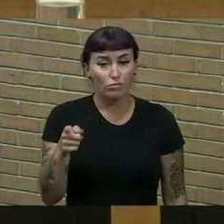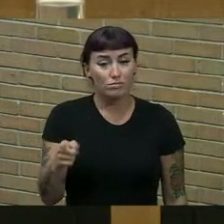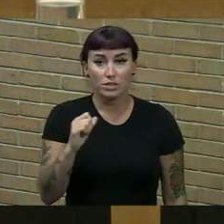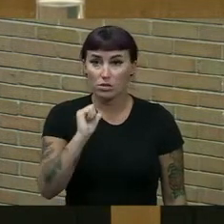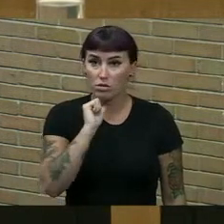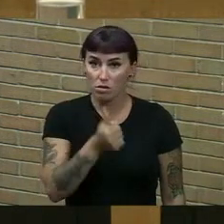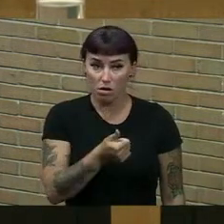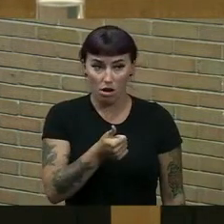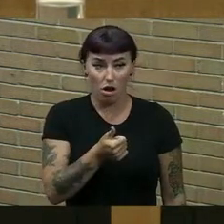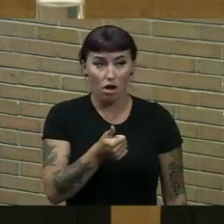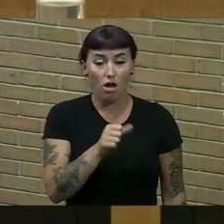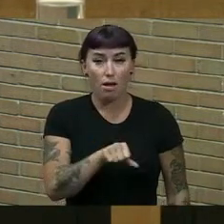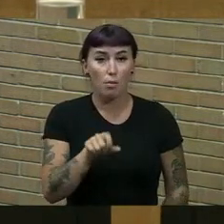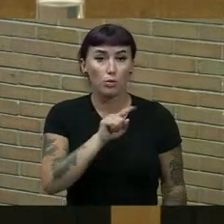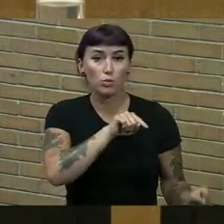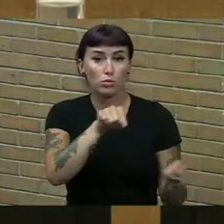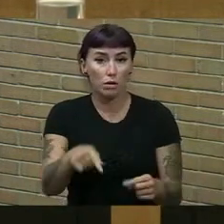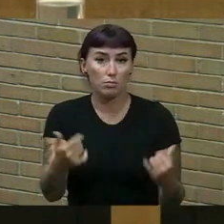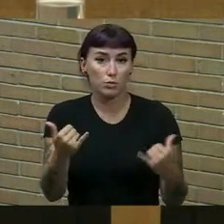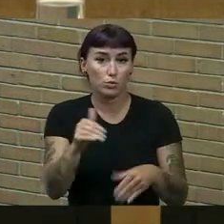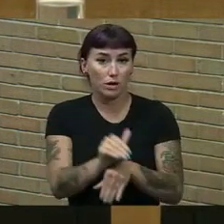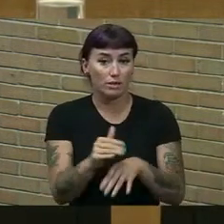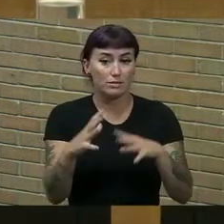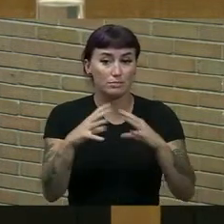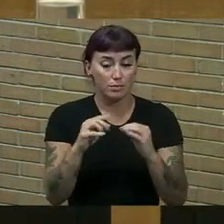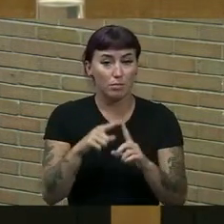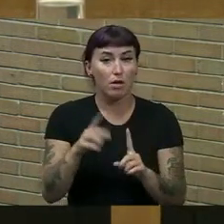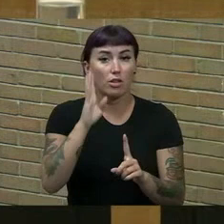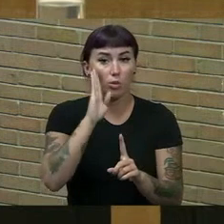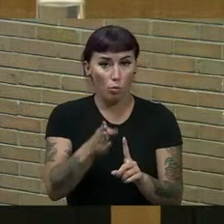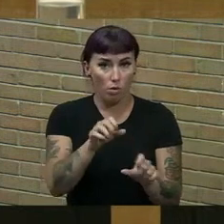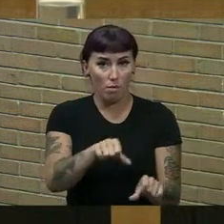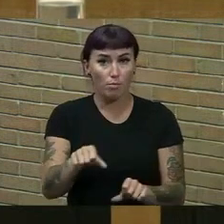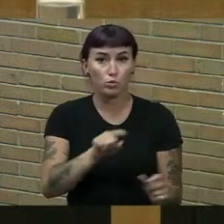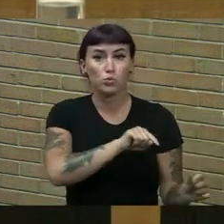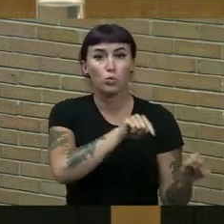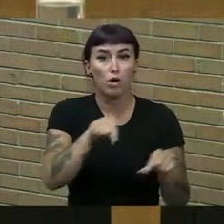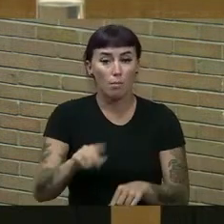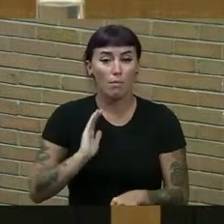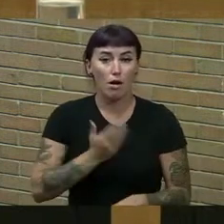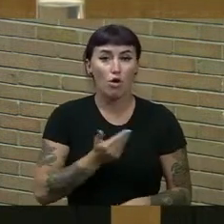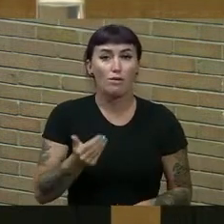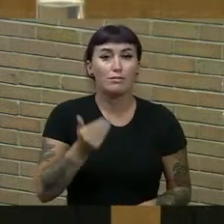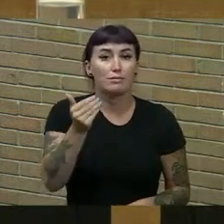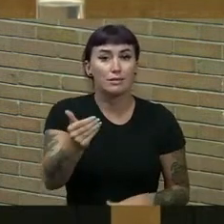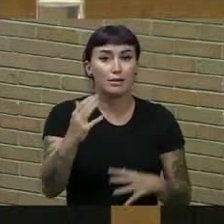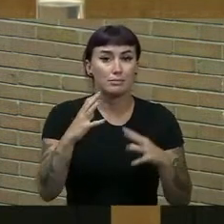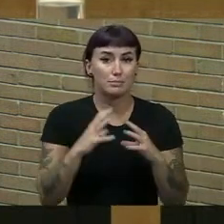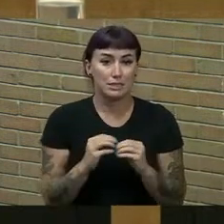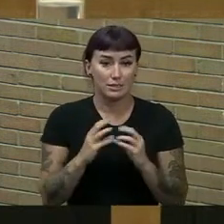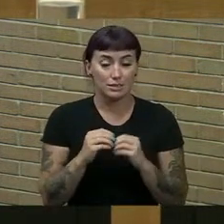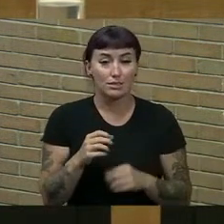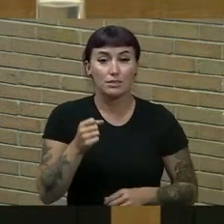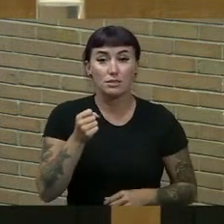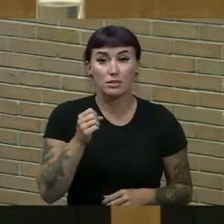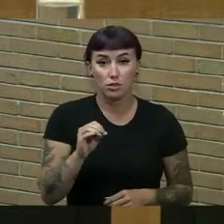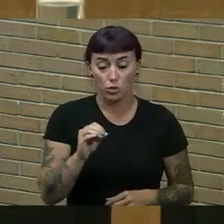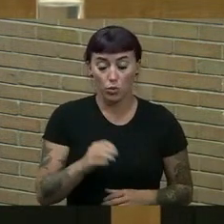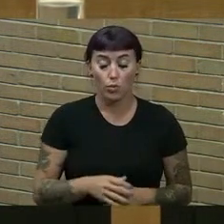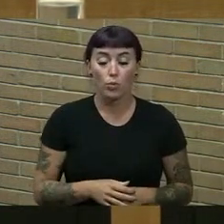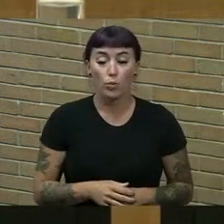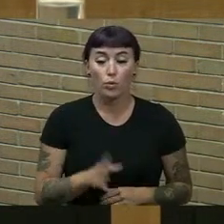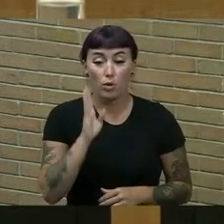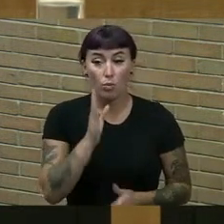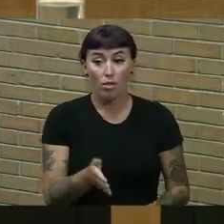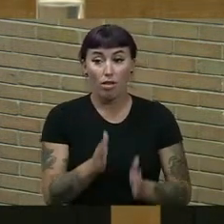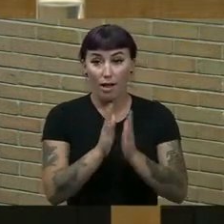not able to attend tonight's meeting, but they will be able to attend our next meeting. So in a moment, I'm going